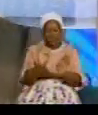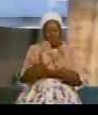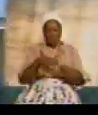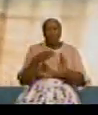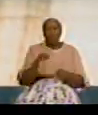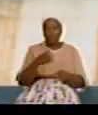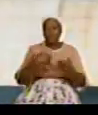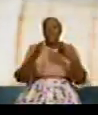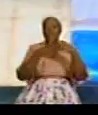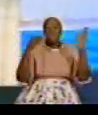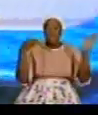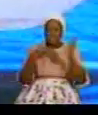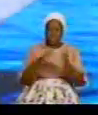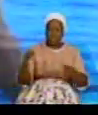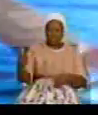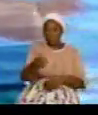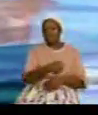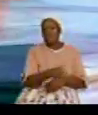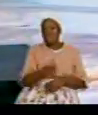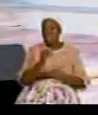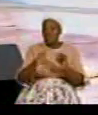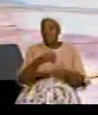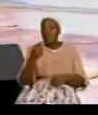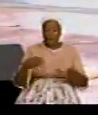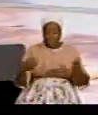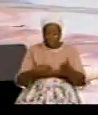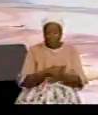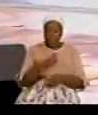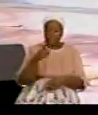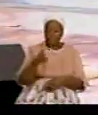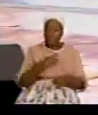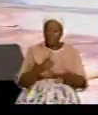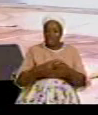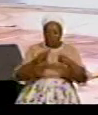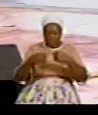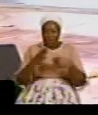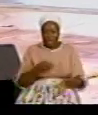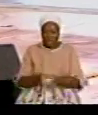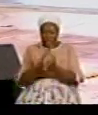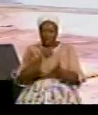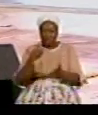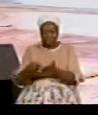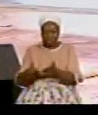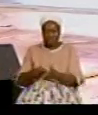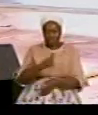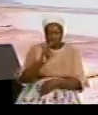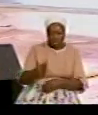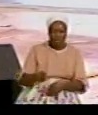If anyone influences you, go ask this question.